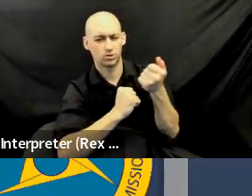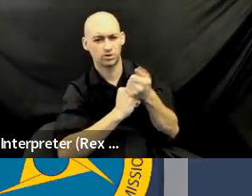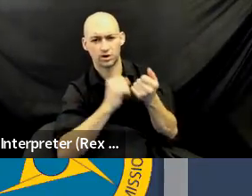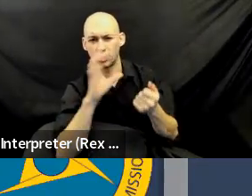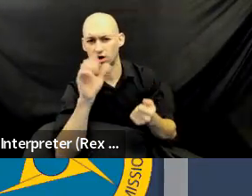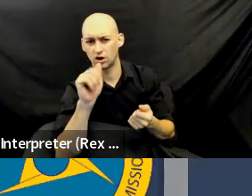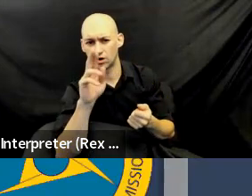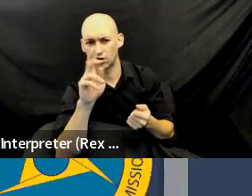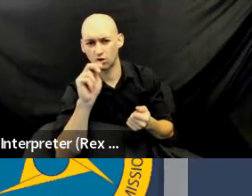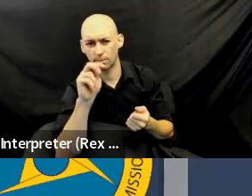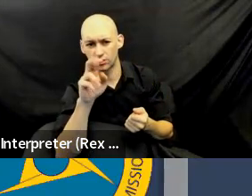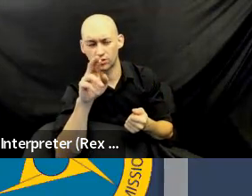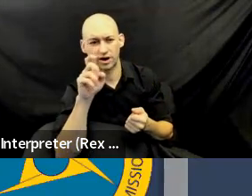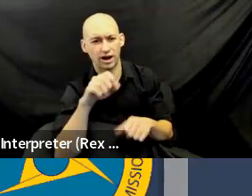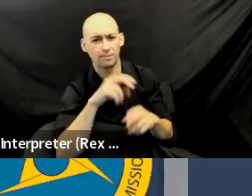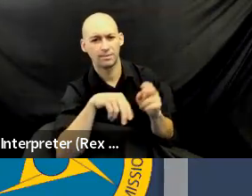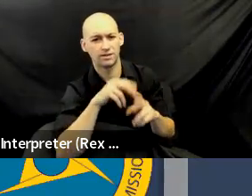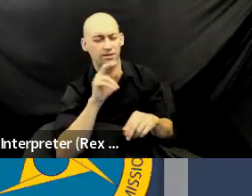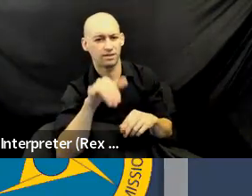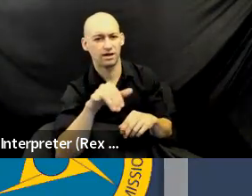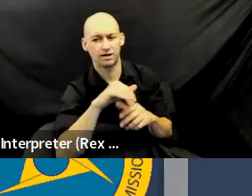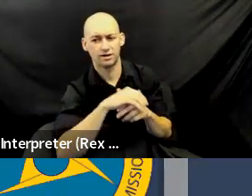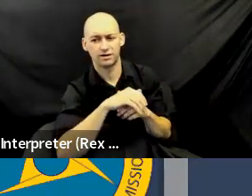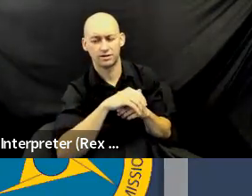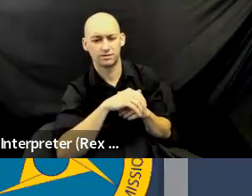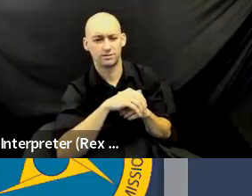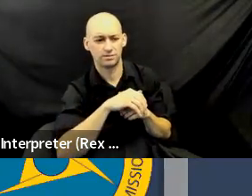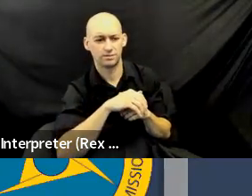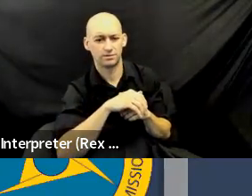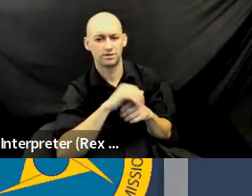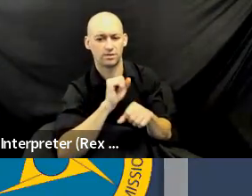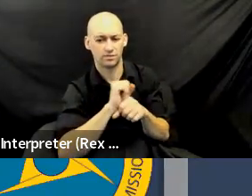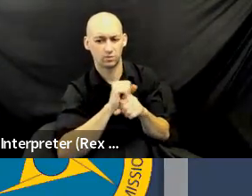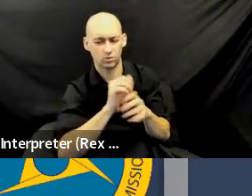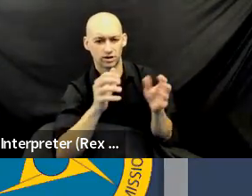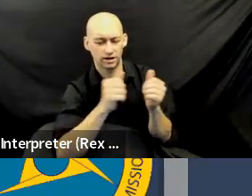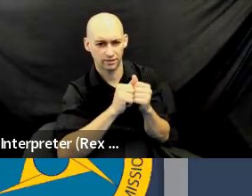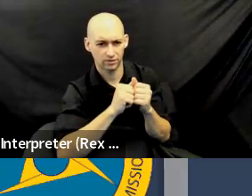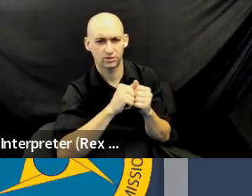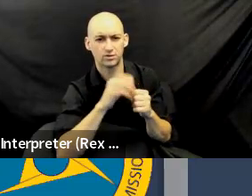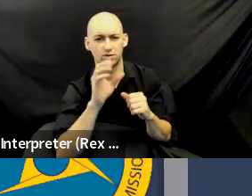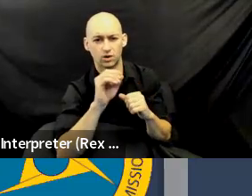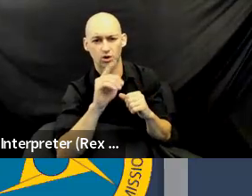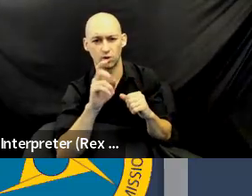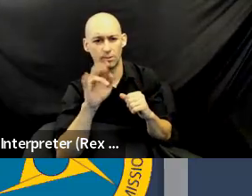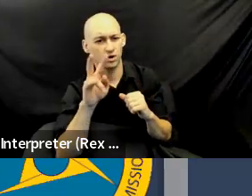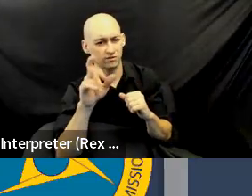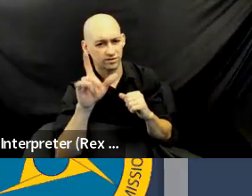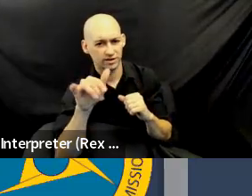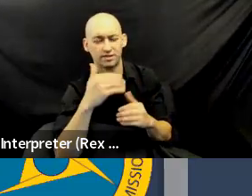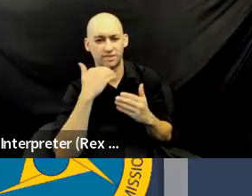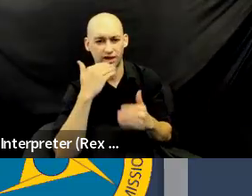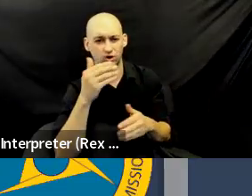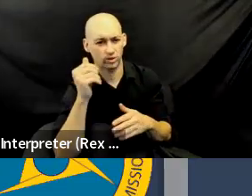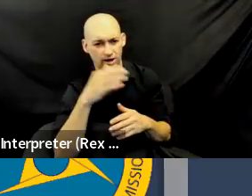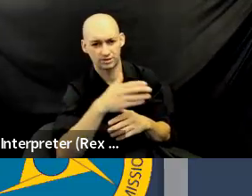had to build that. Yeah, yeah, we actually worked together and cooperatively. So thank you, guys, for